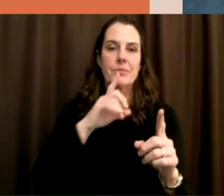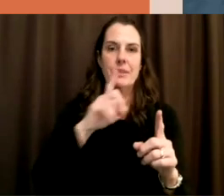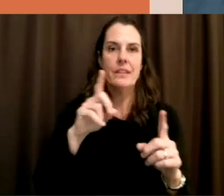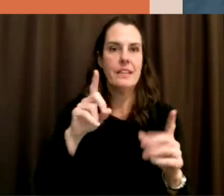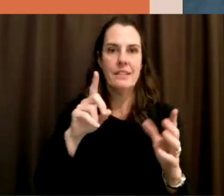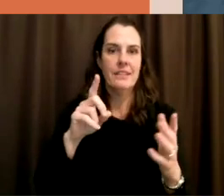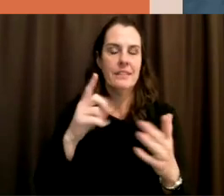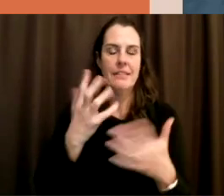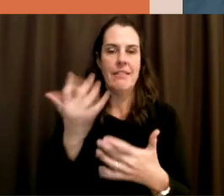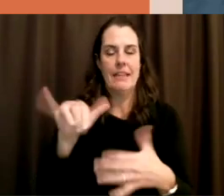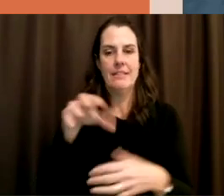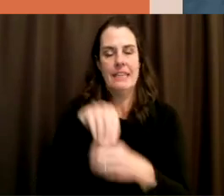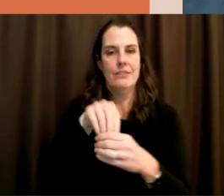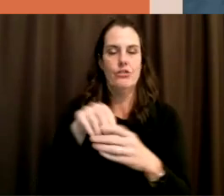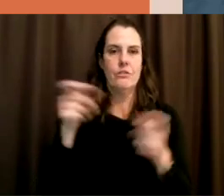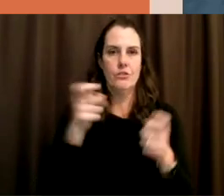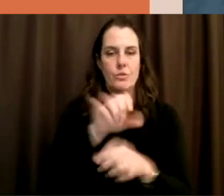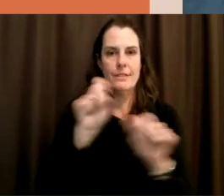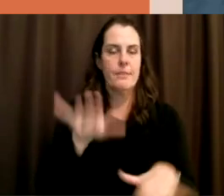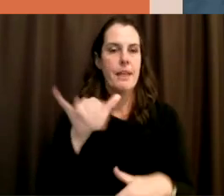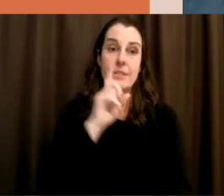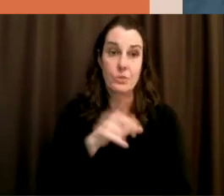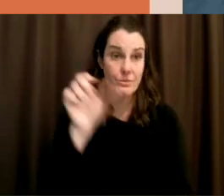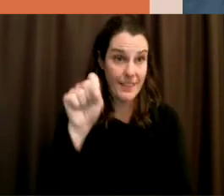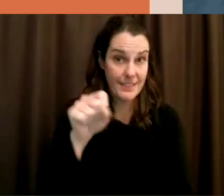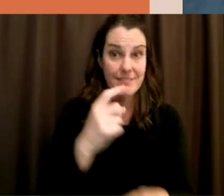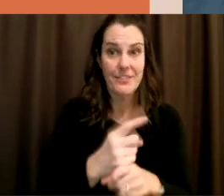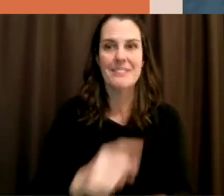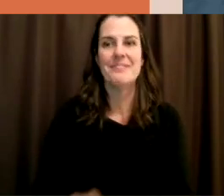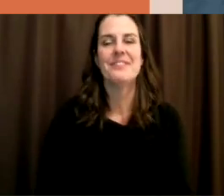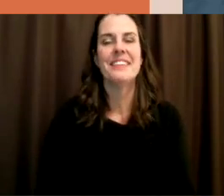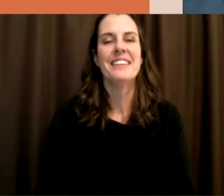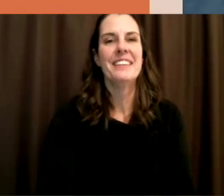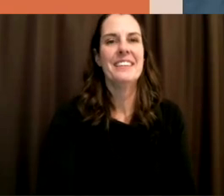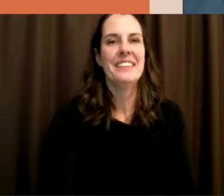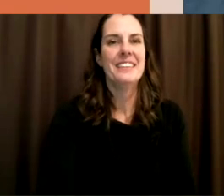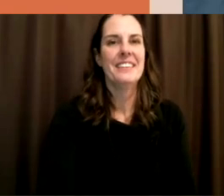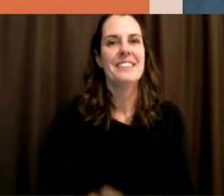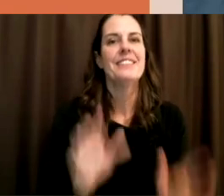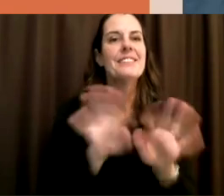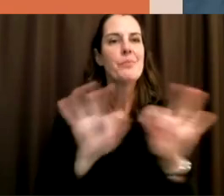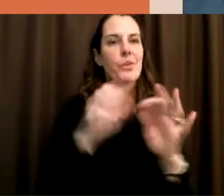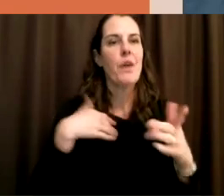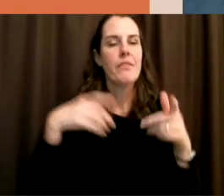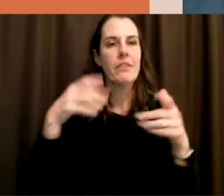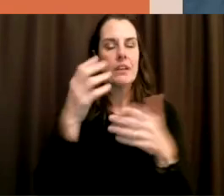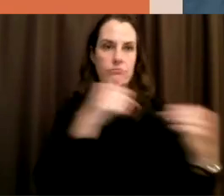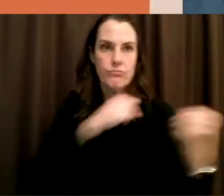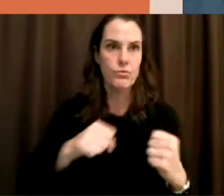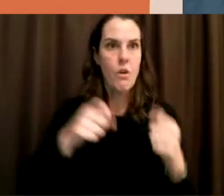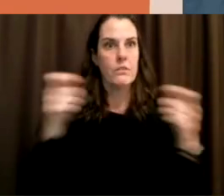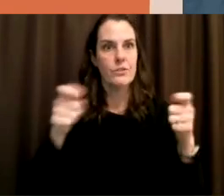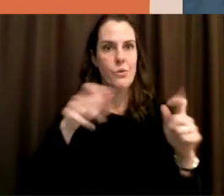internal control system. Yes, that is true. It's important to have a strong control environment in